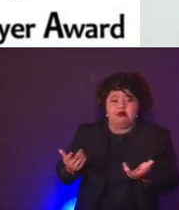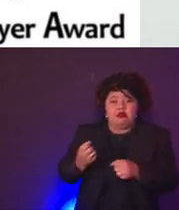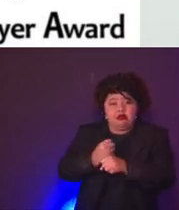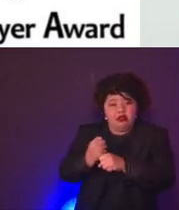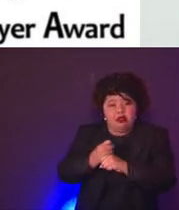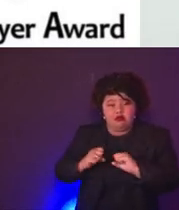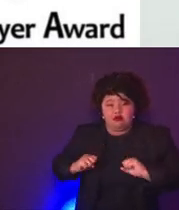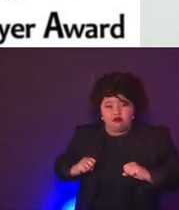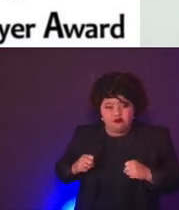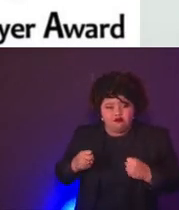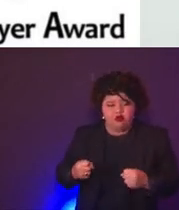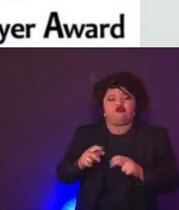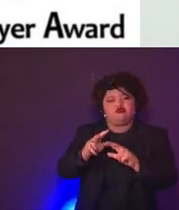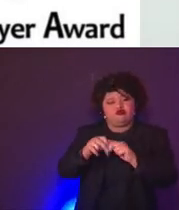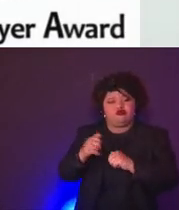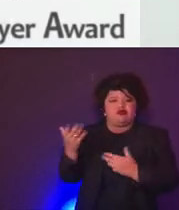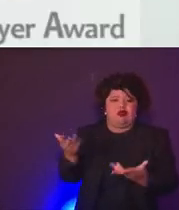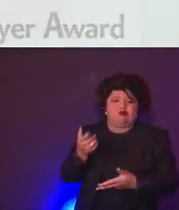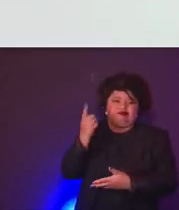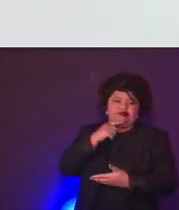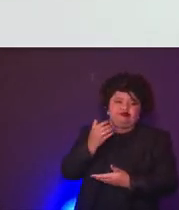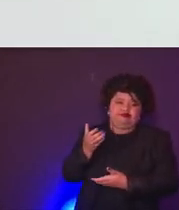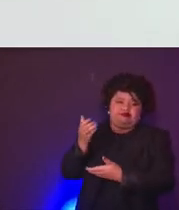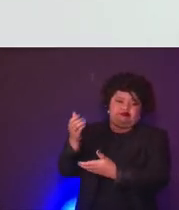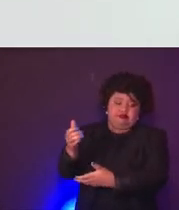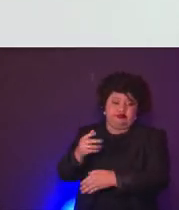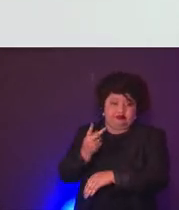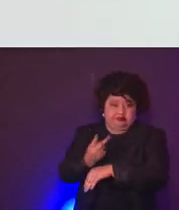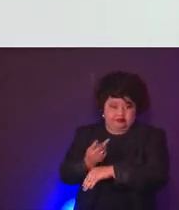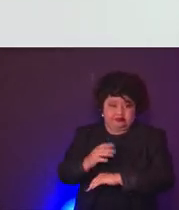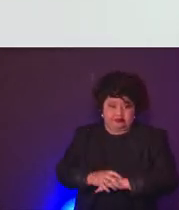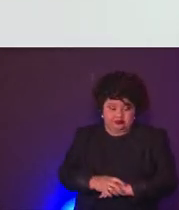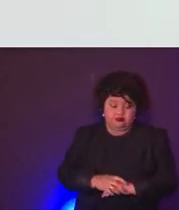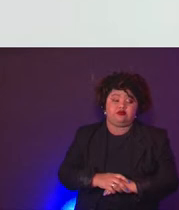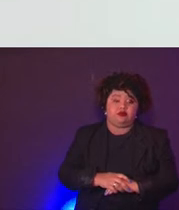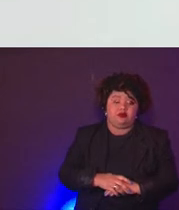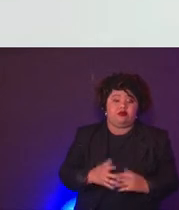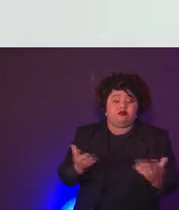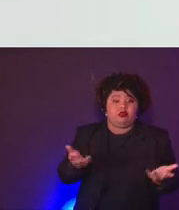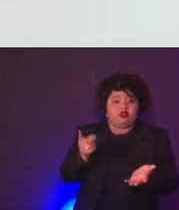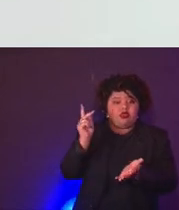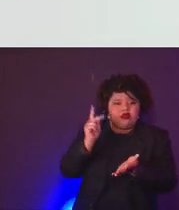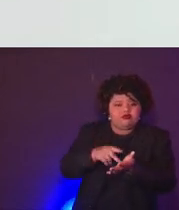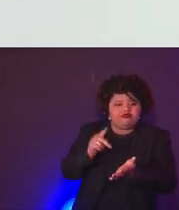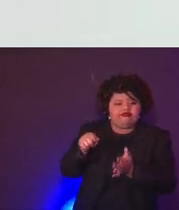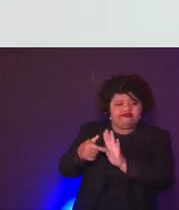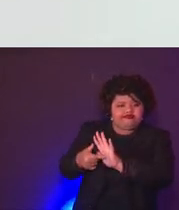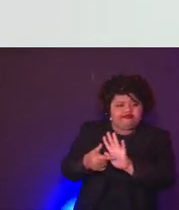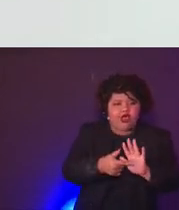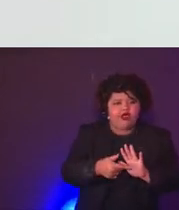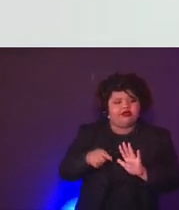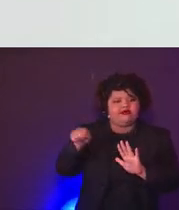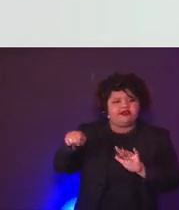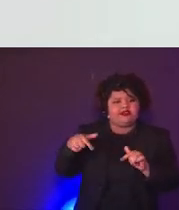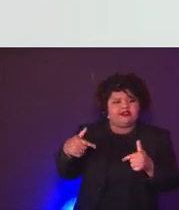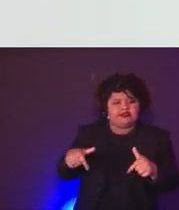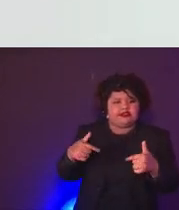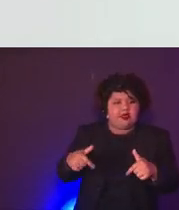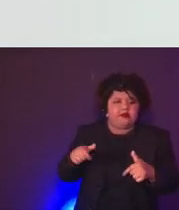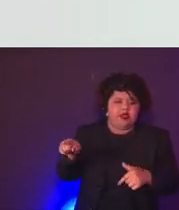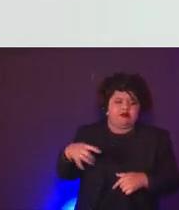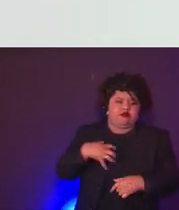award that honored the kind of work that Phil